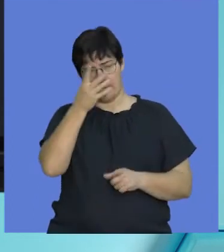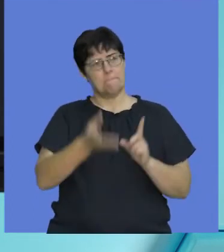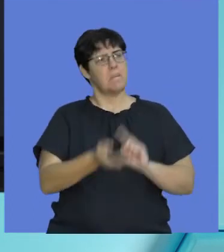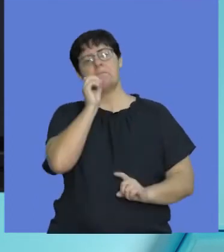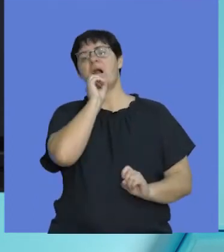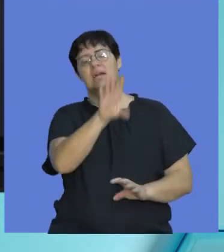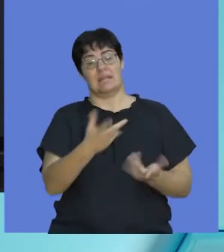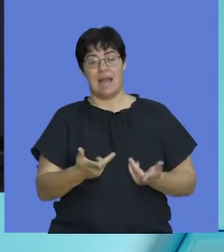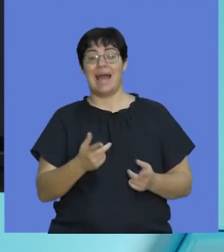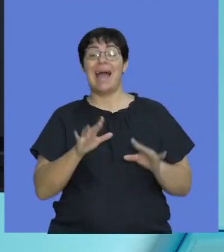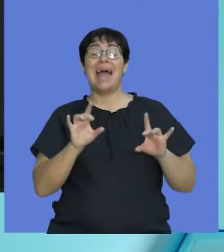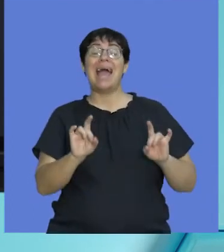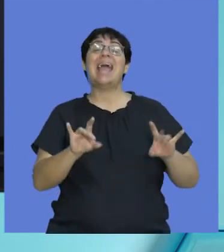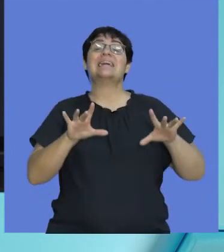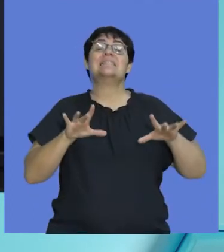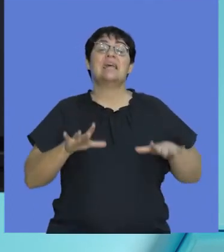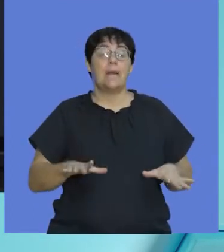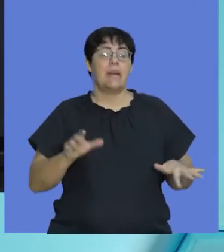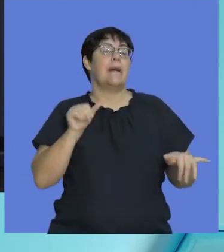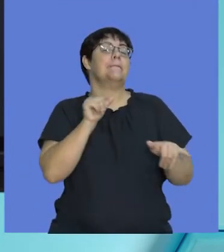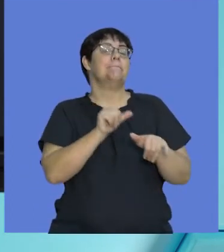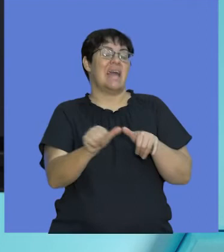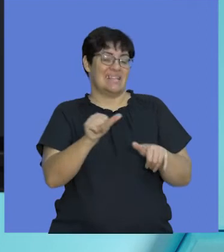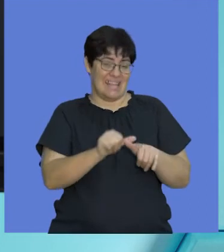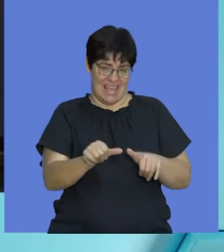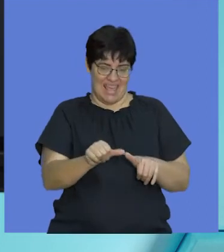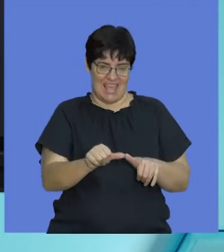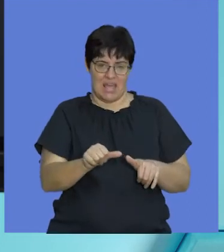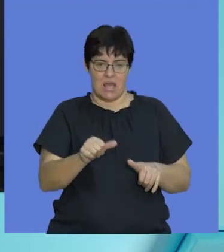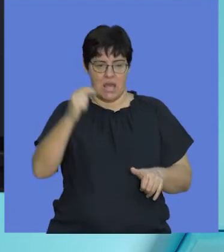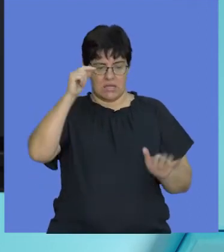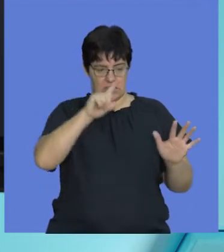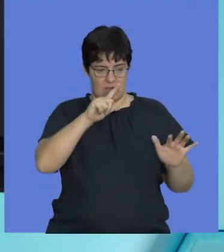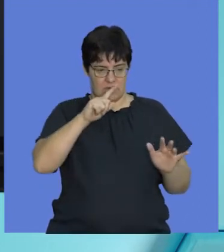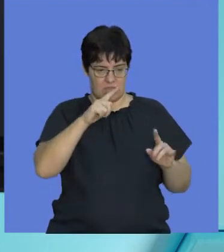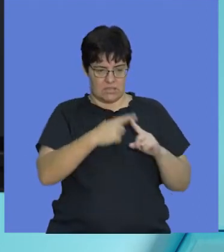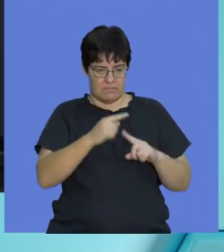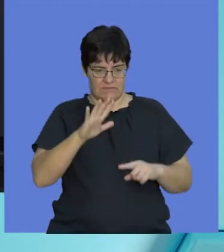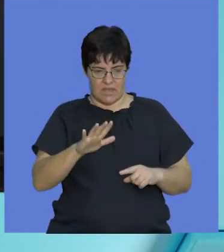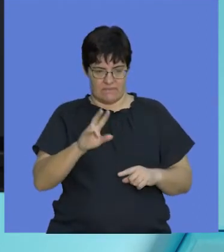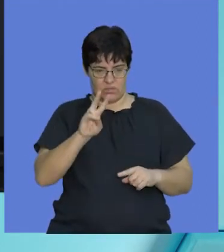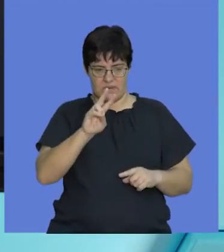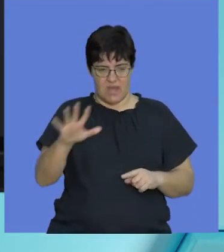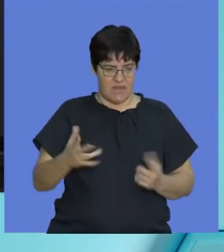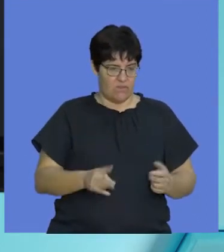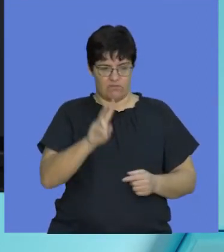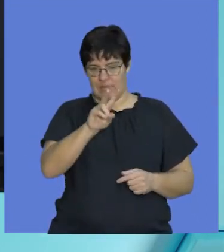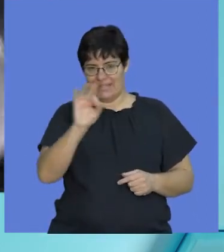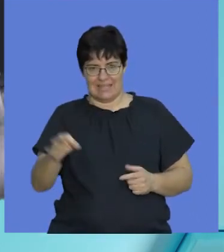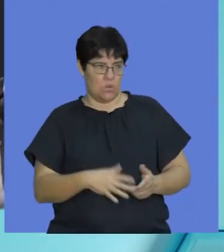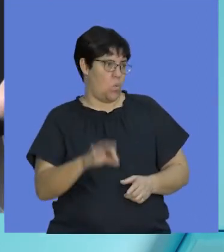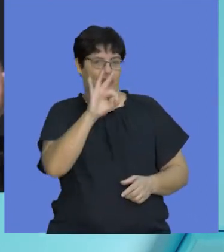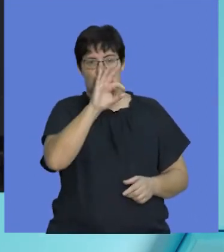an exam, sometimes 7 times 5 becomes 25 or 23 or